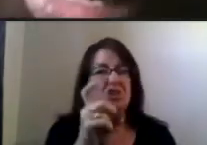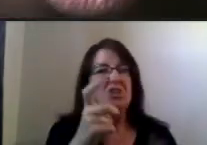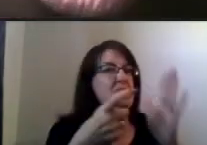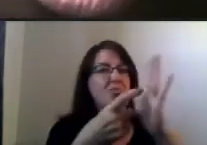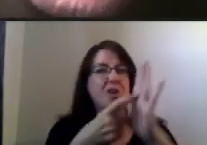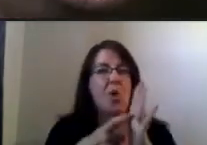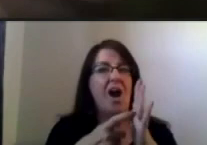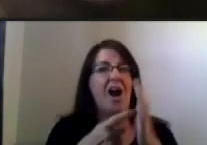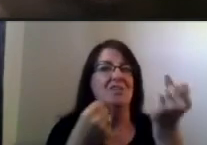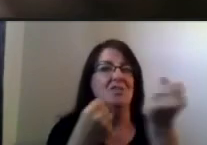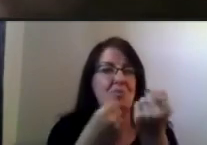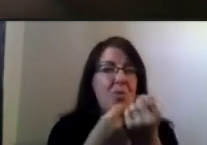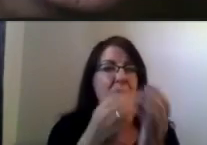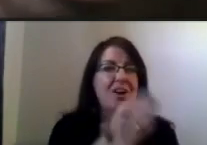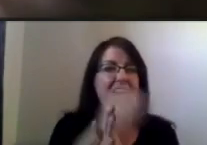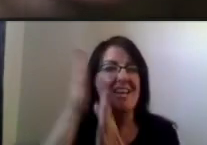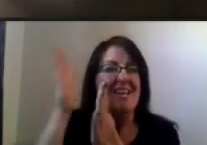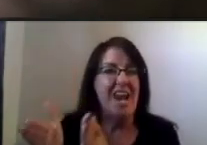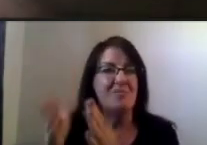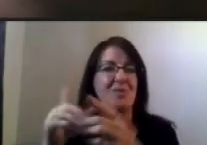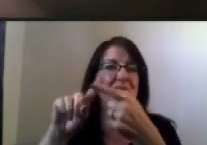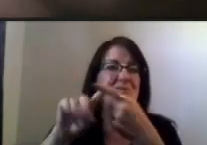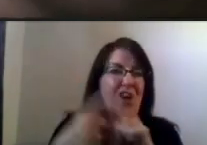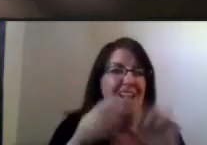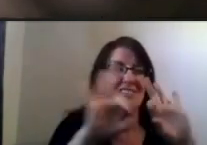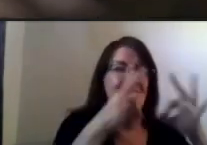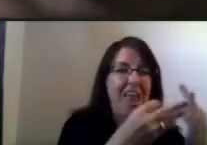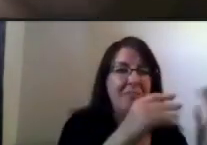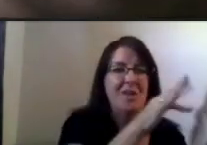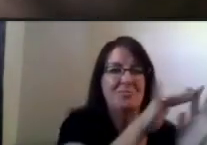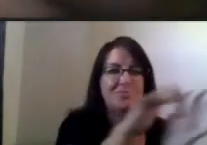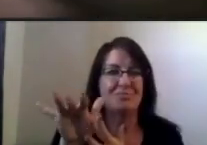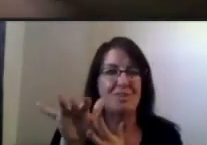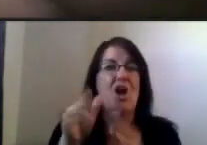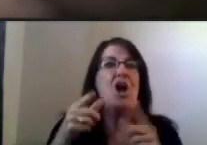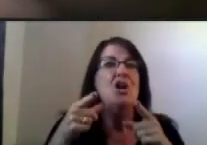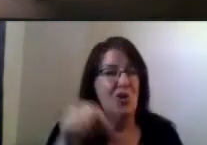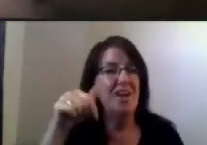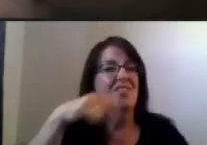their neighbors and support their friends and families in this time. And